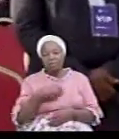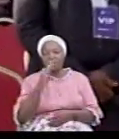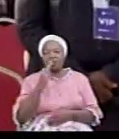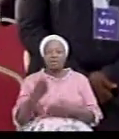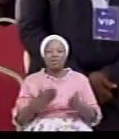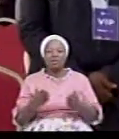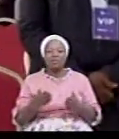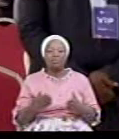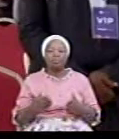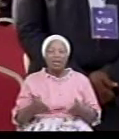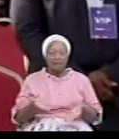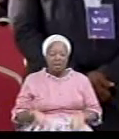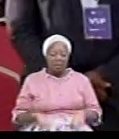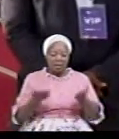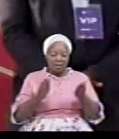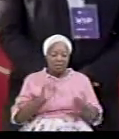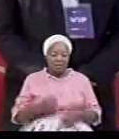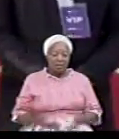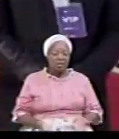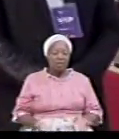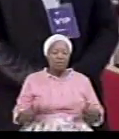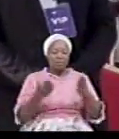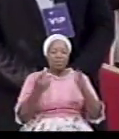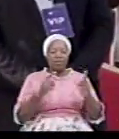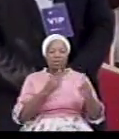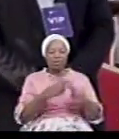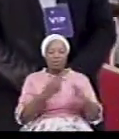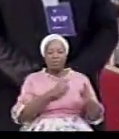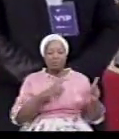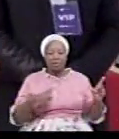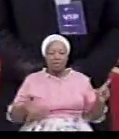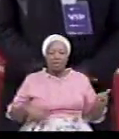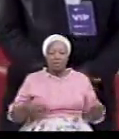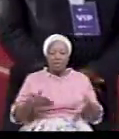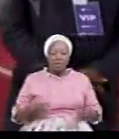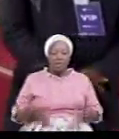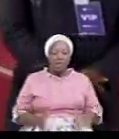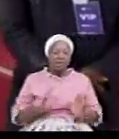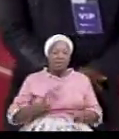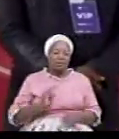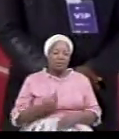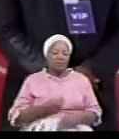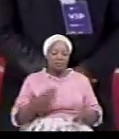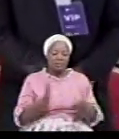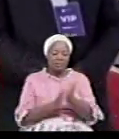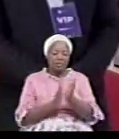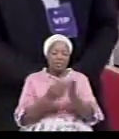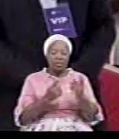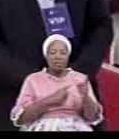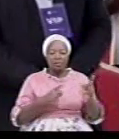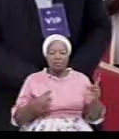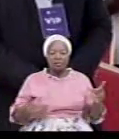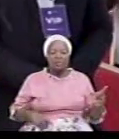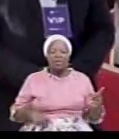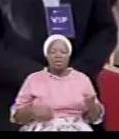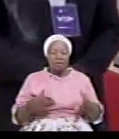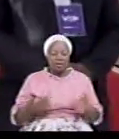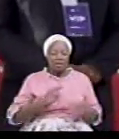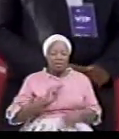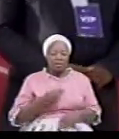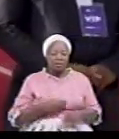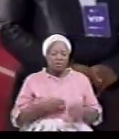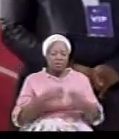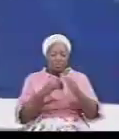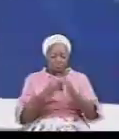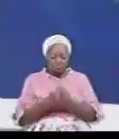Let's exalt the name of the Lord. This is the day the Lord has made. This is the day the Lord